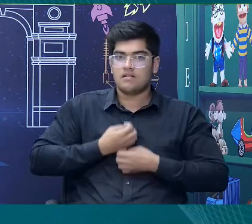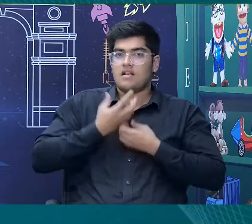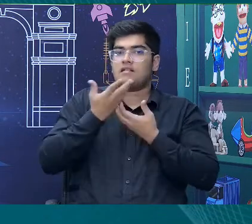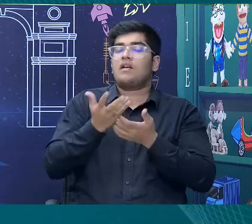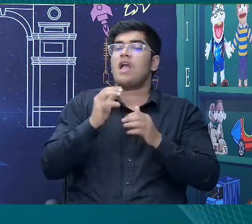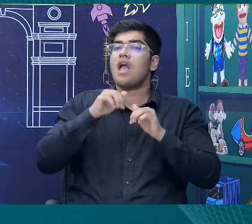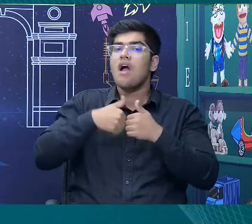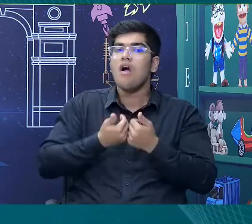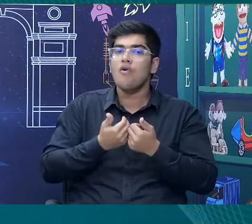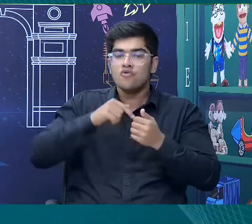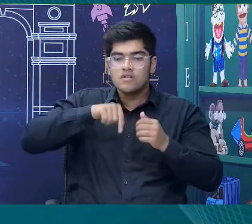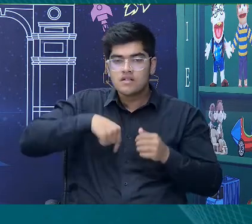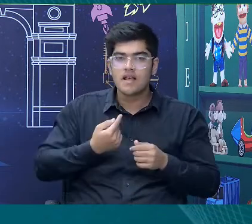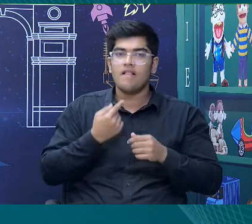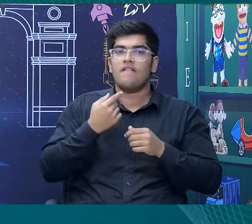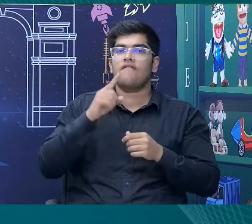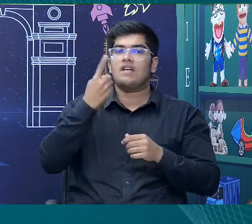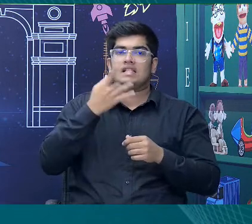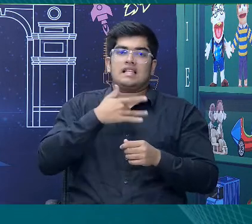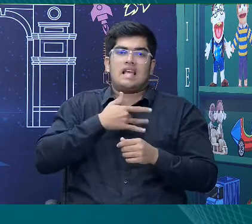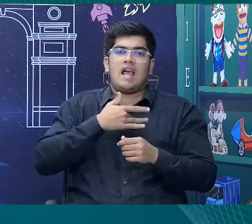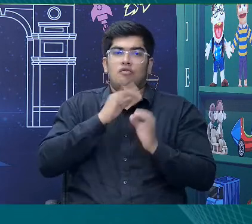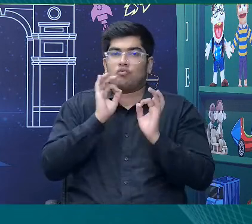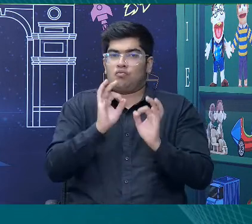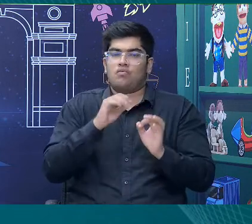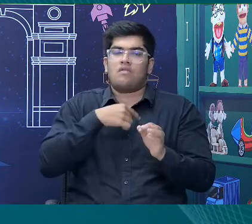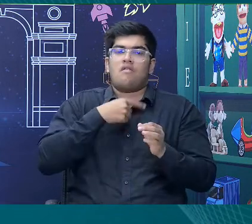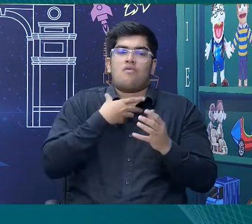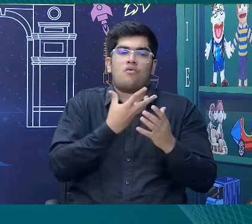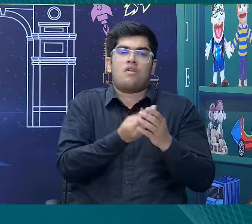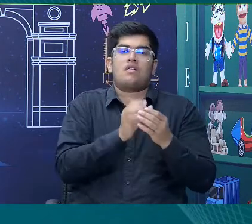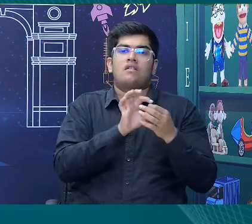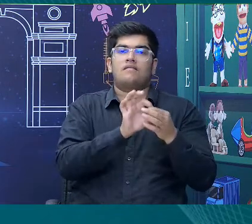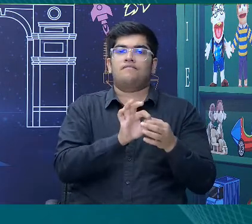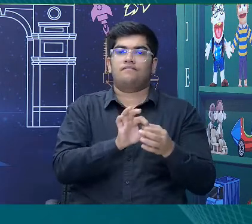Yeah. So that is the theme.